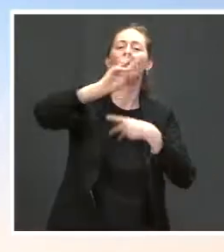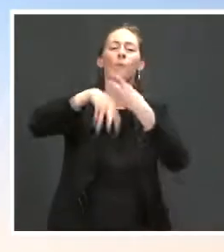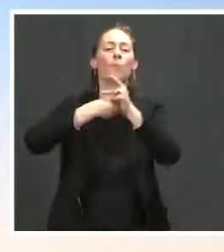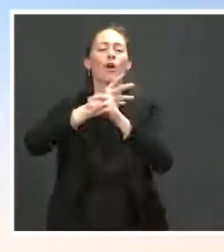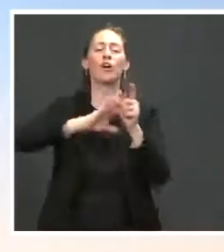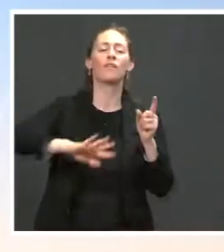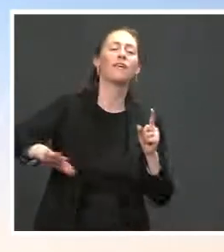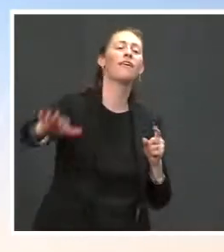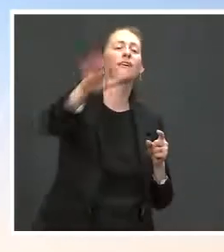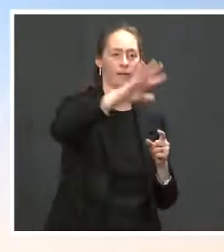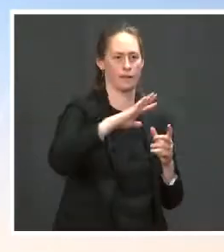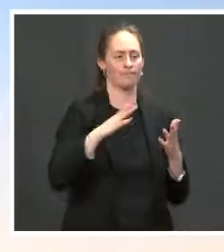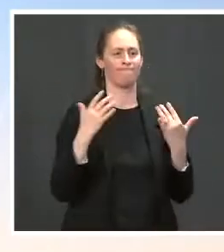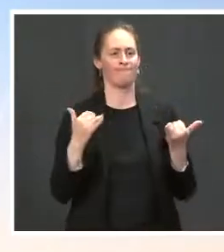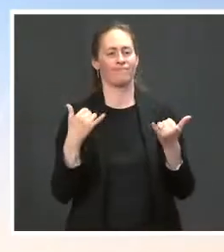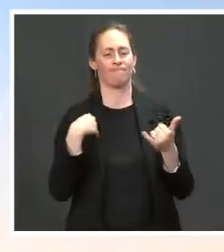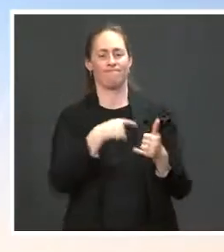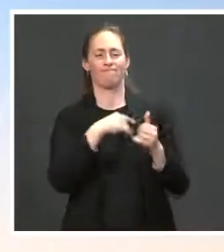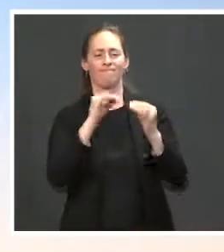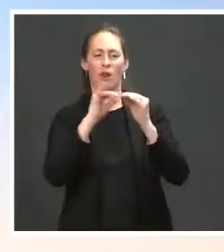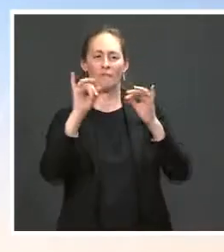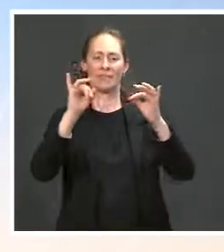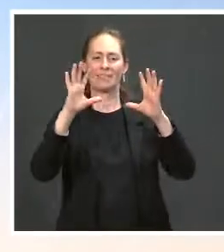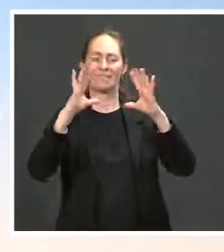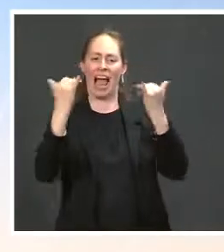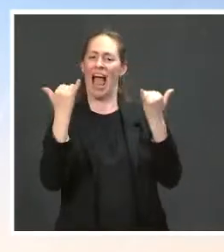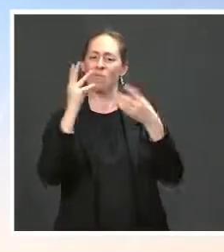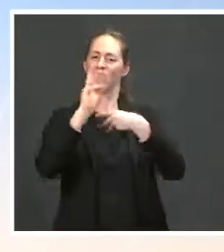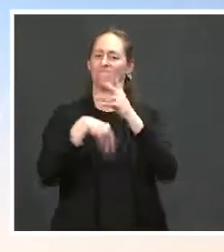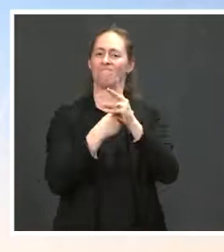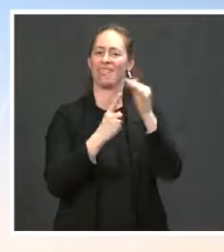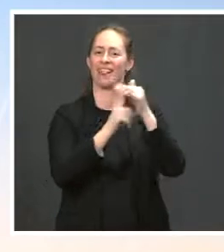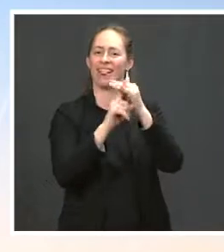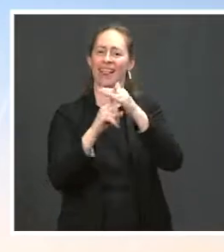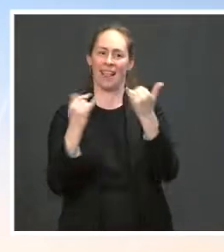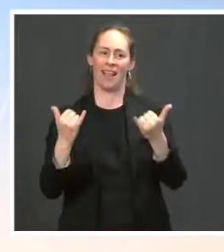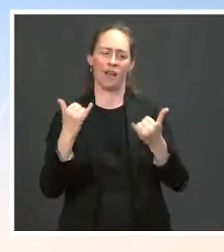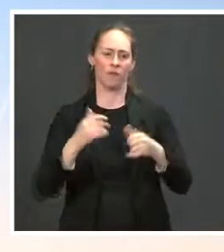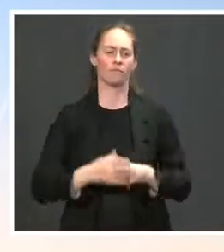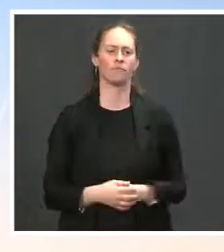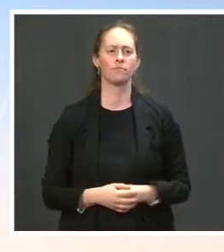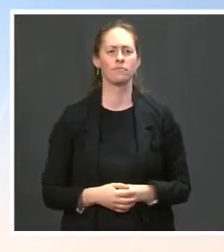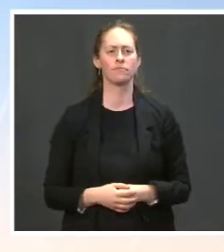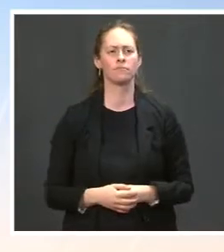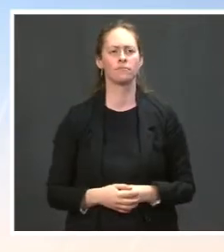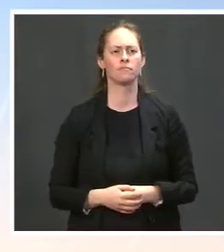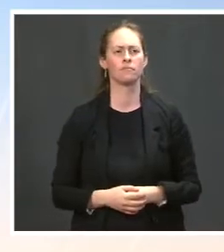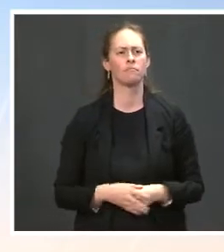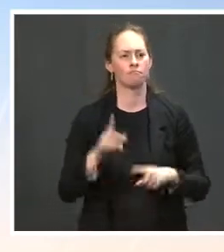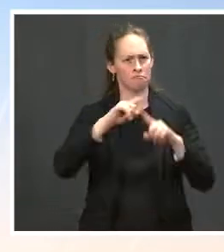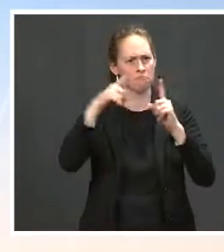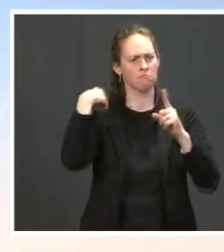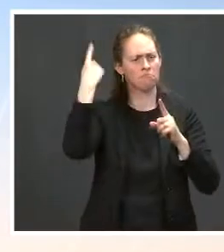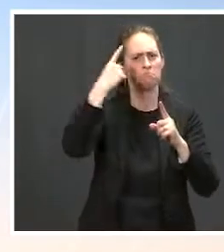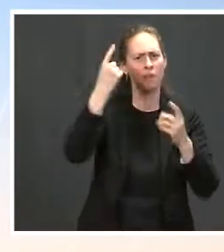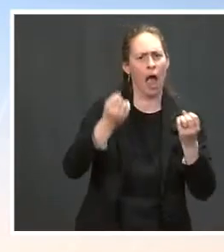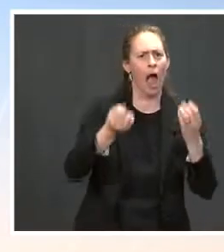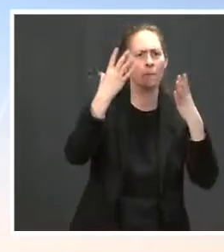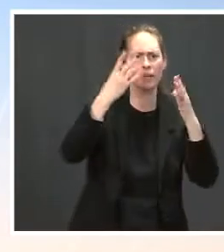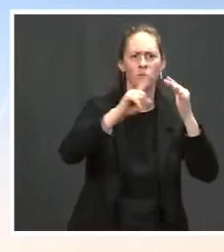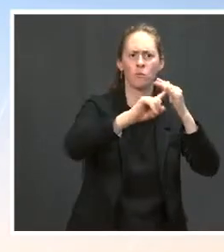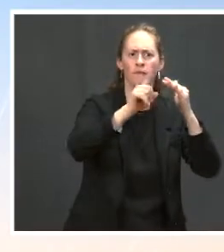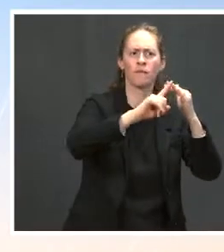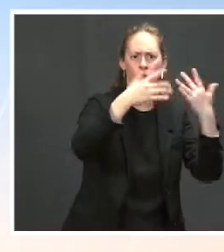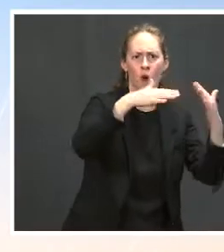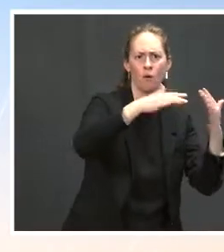assessment of all of these items. And do you have a number just of how many refugee officers have been transferred over to dealing with asylum or